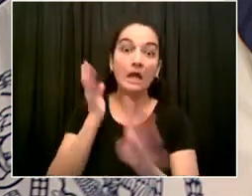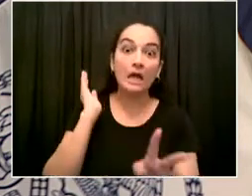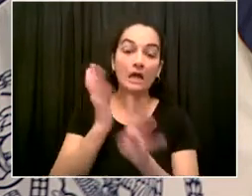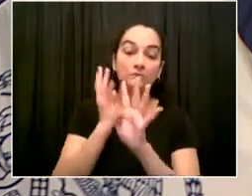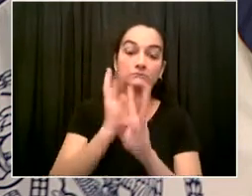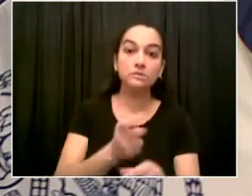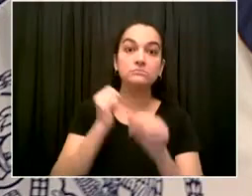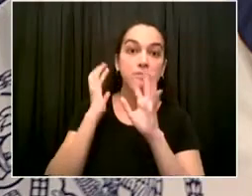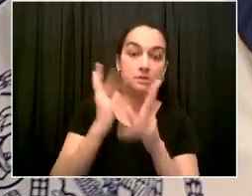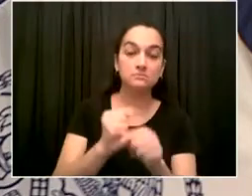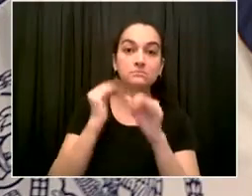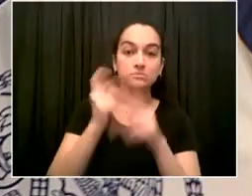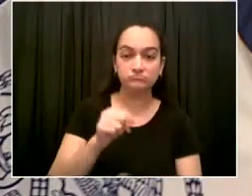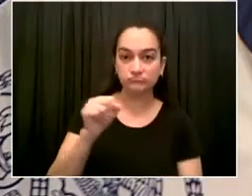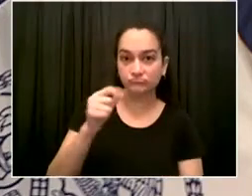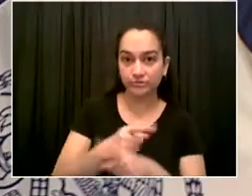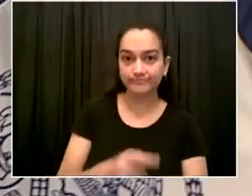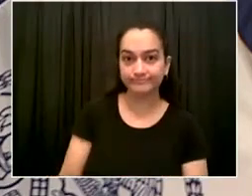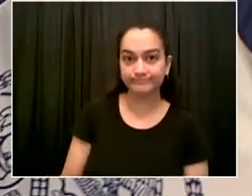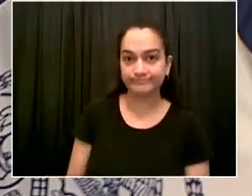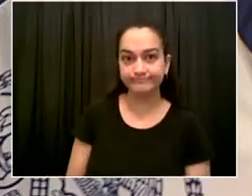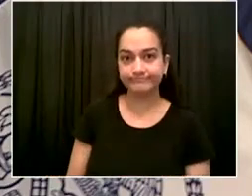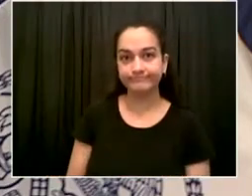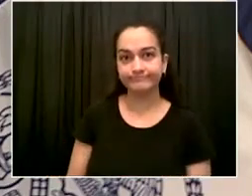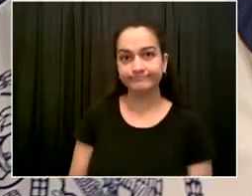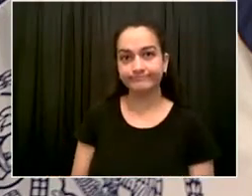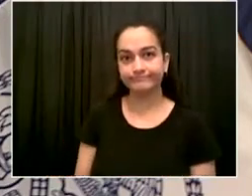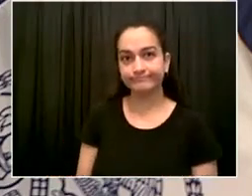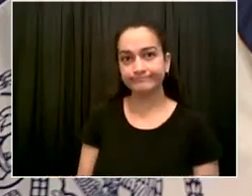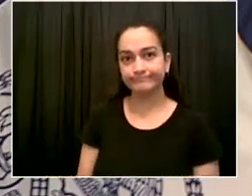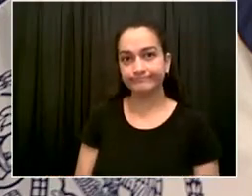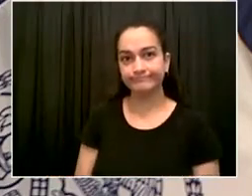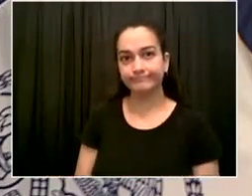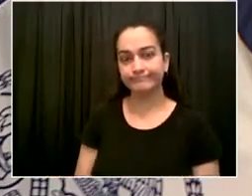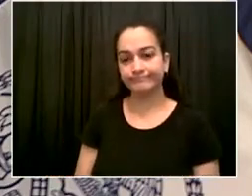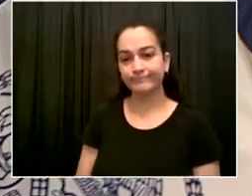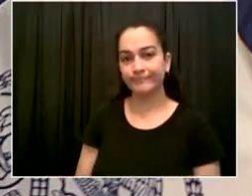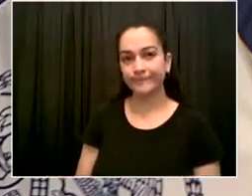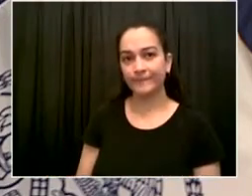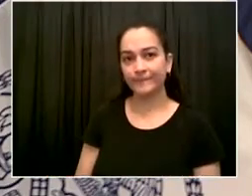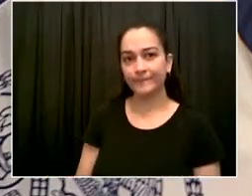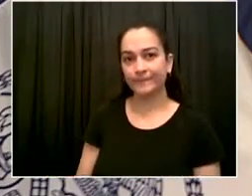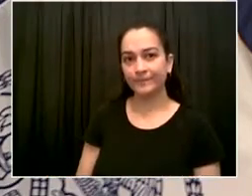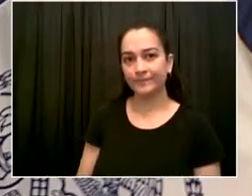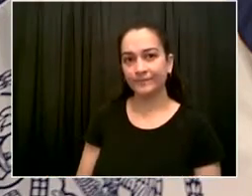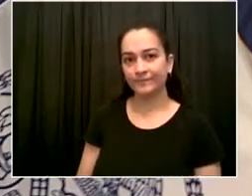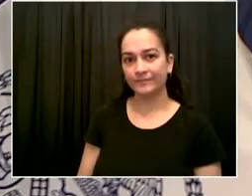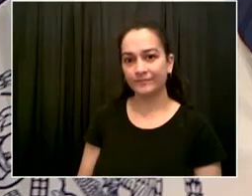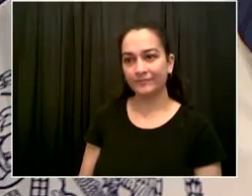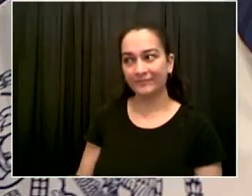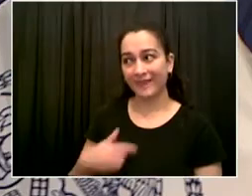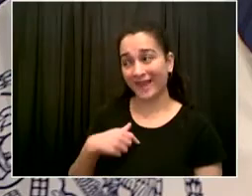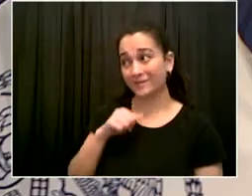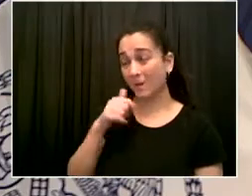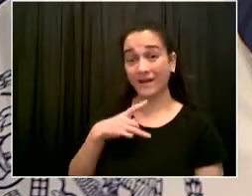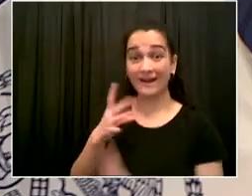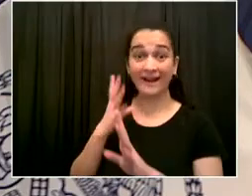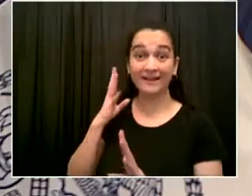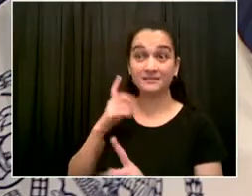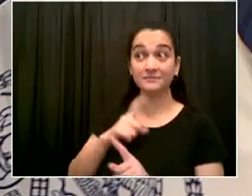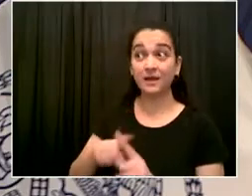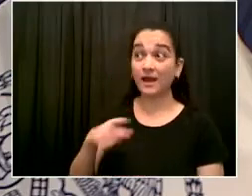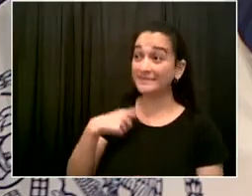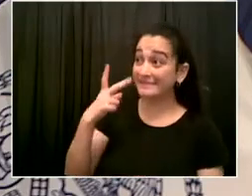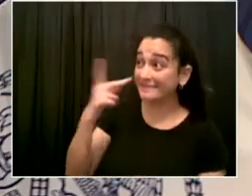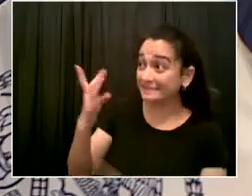is one case where I'm really happy to see lines. Lines of people waiting to be vaccinated. That's fantastic. And we're moving them along quickly. And everyone knows the getting